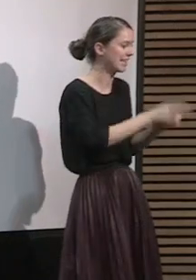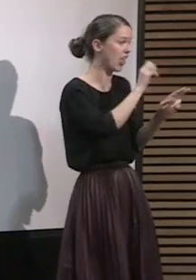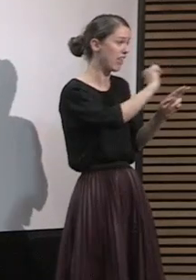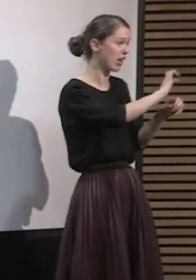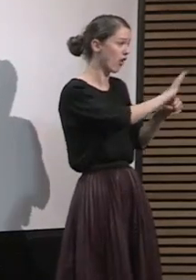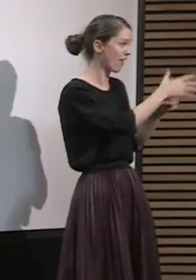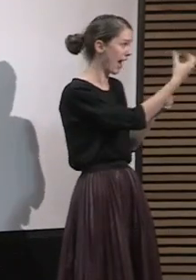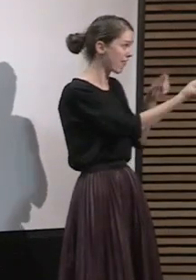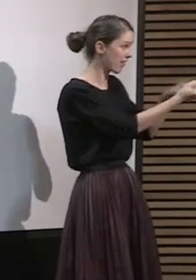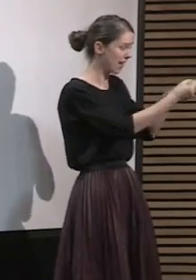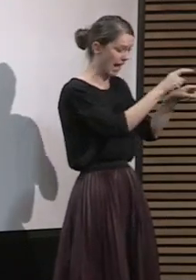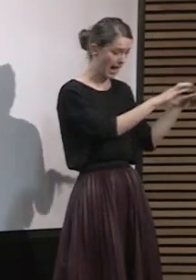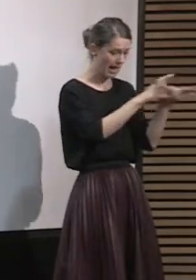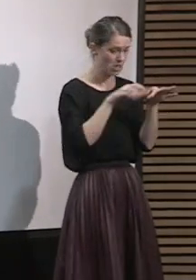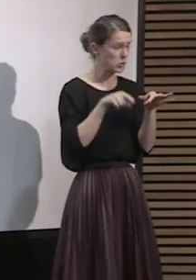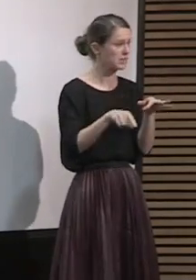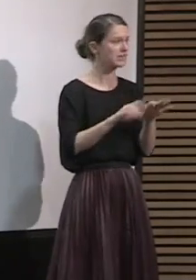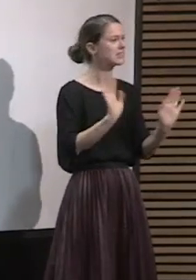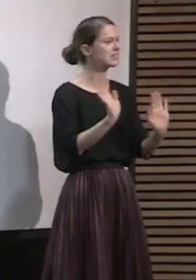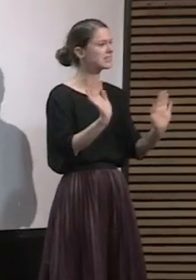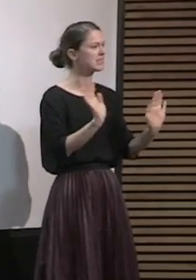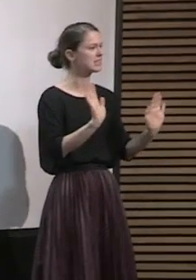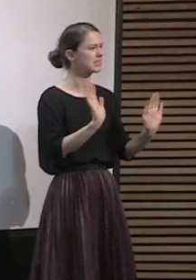but that is what that testing has demonstrated to date.